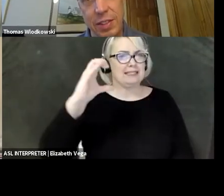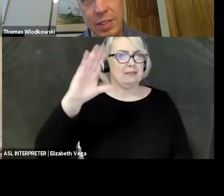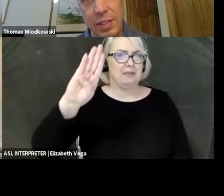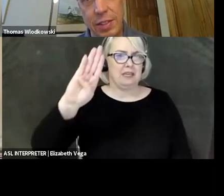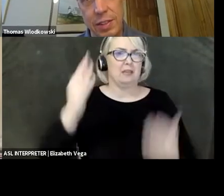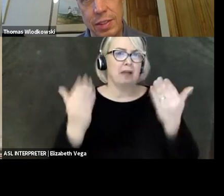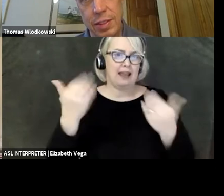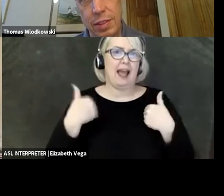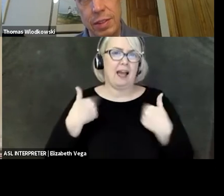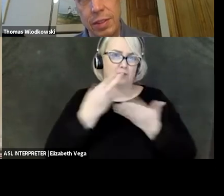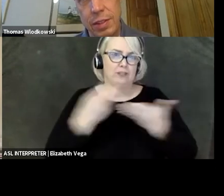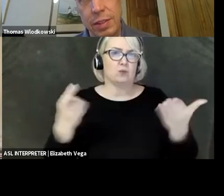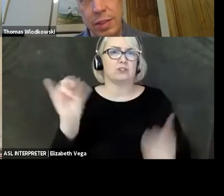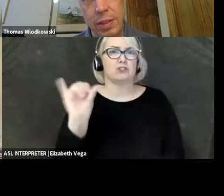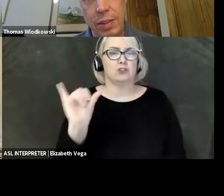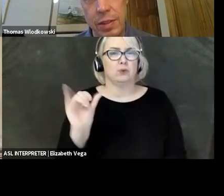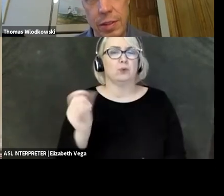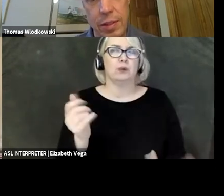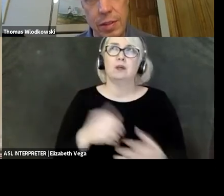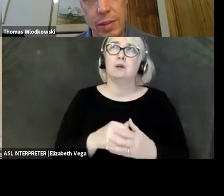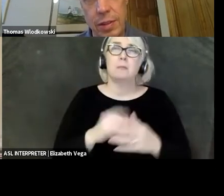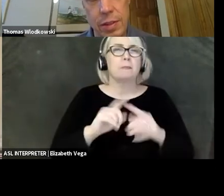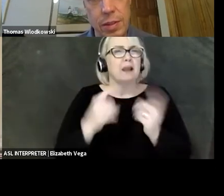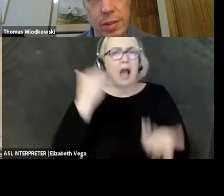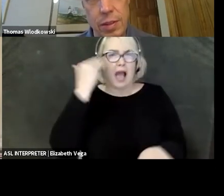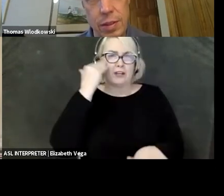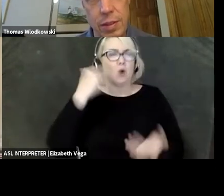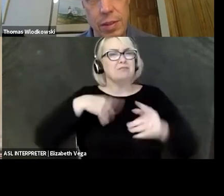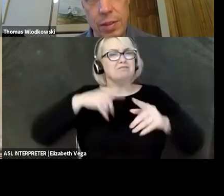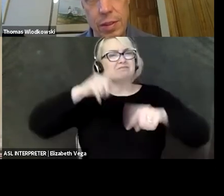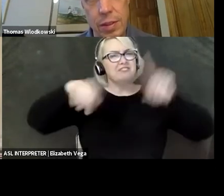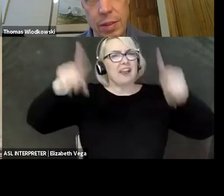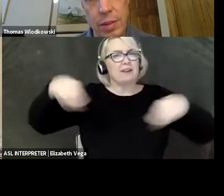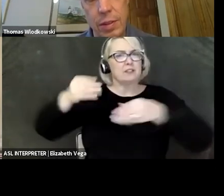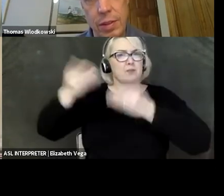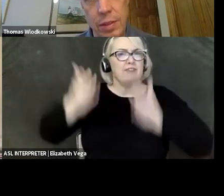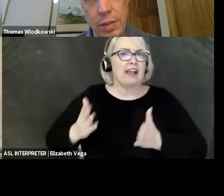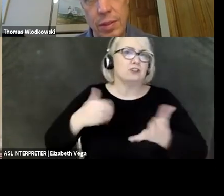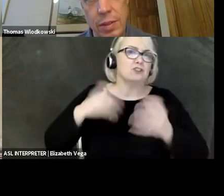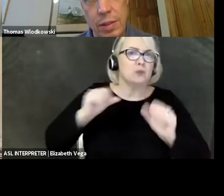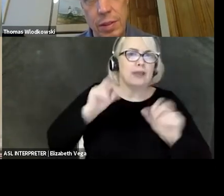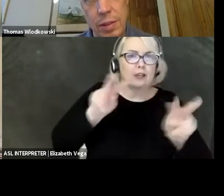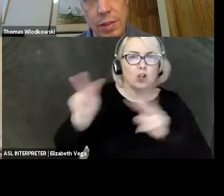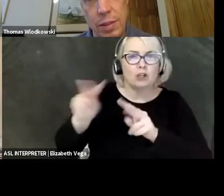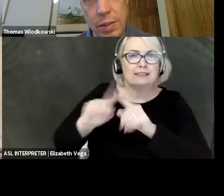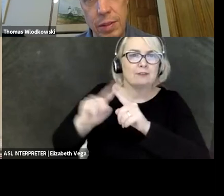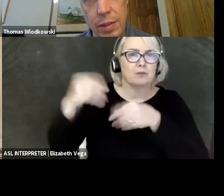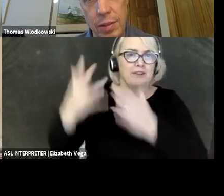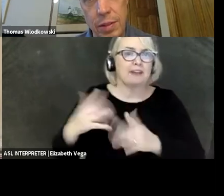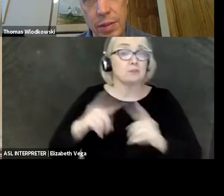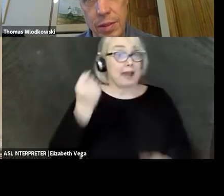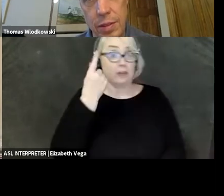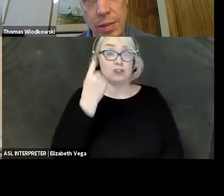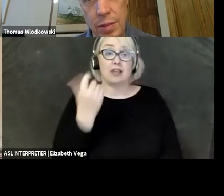too you could look at, but I know there's various providers, and you can look at some of the providers as well. But I understand wanting to do